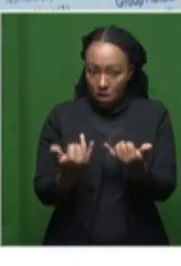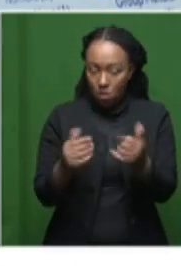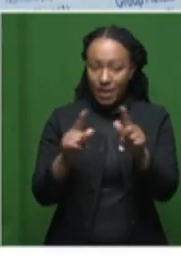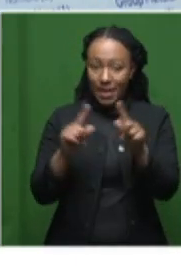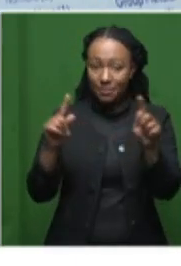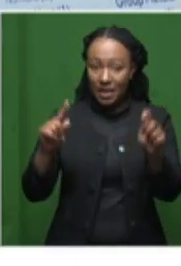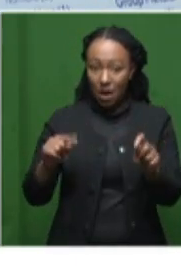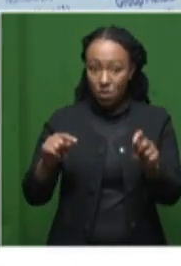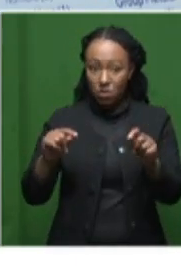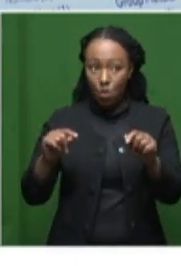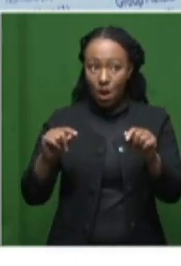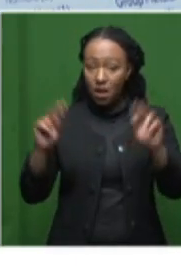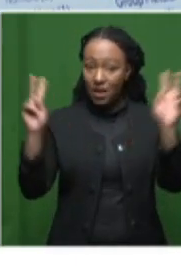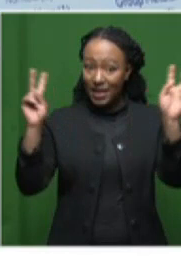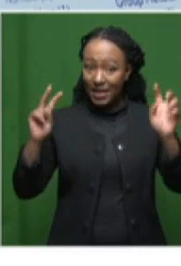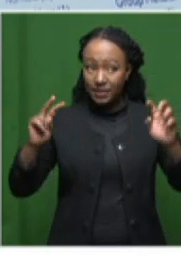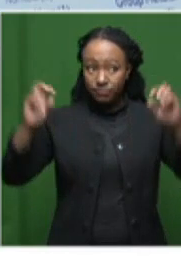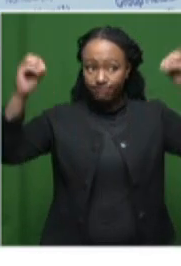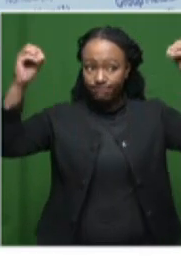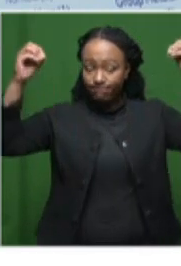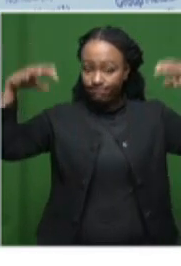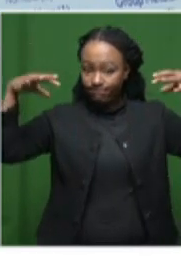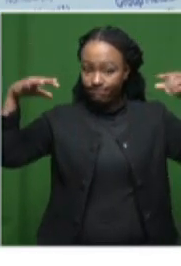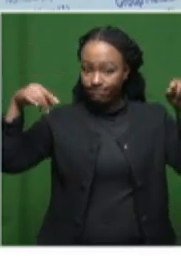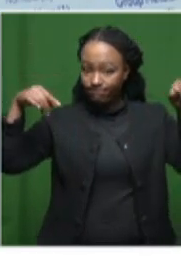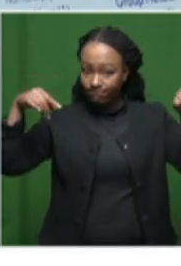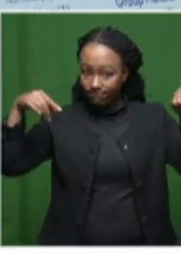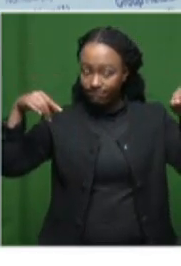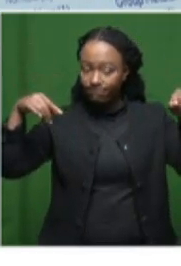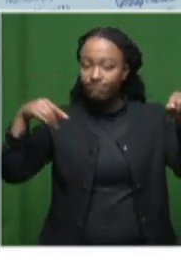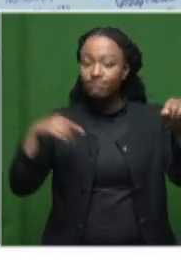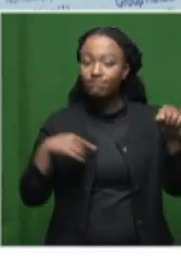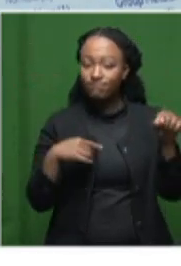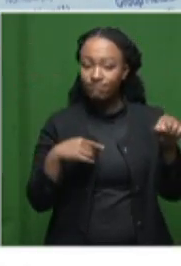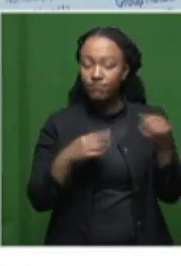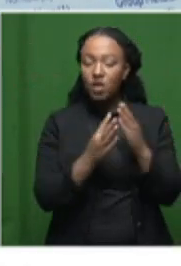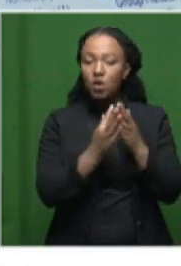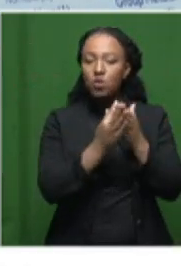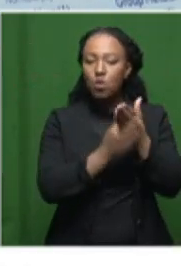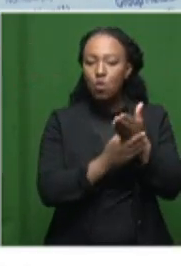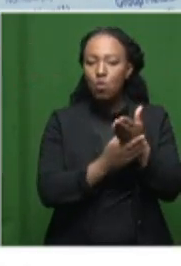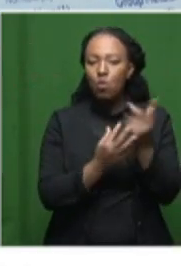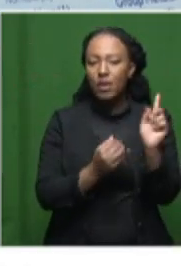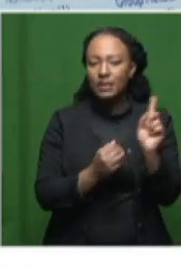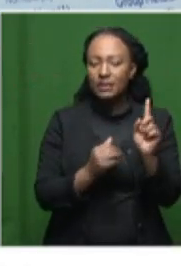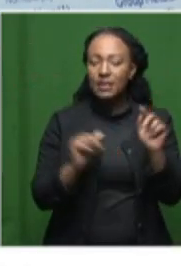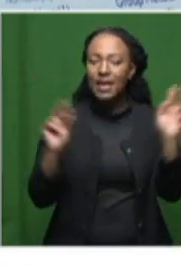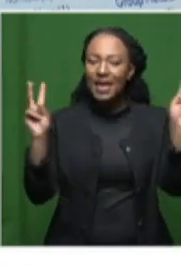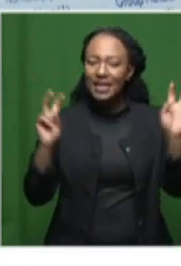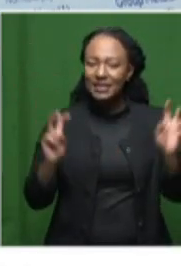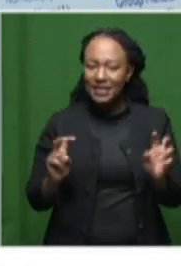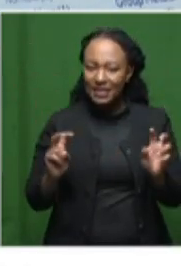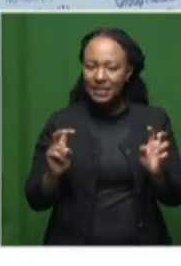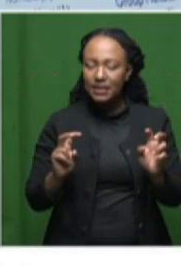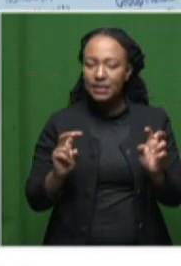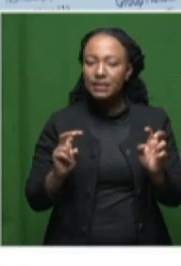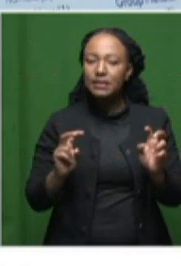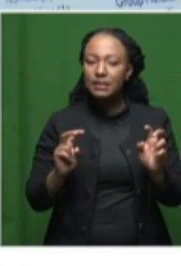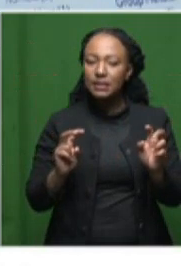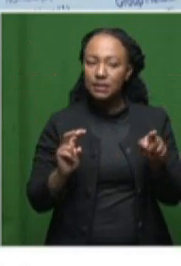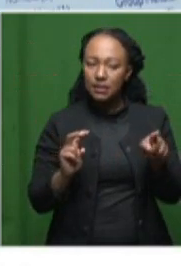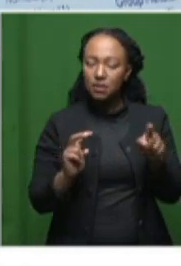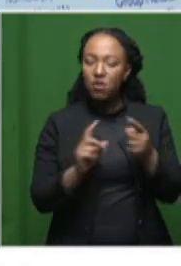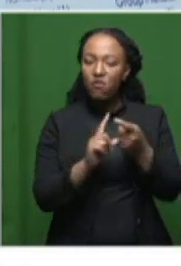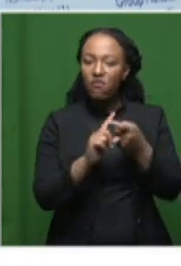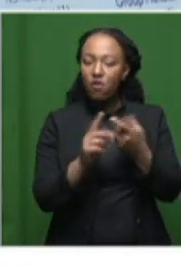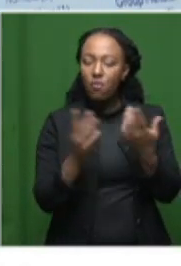lights that we see here generating electricity is through the electricity power that we've got coming from